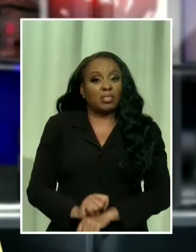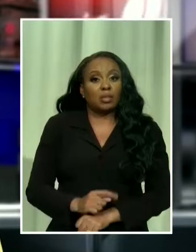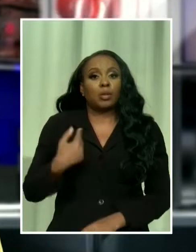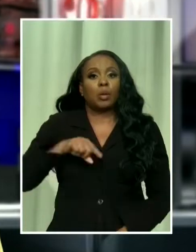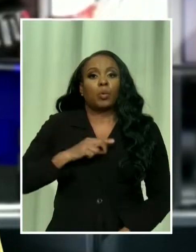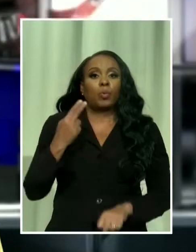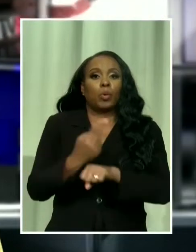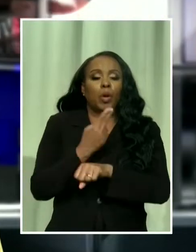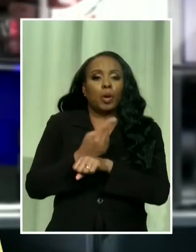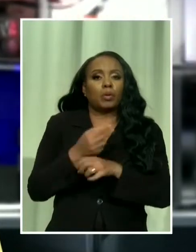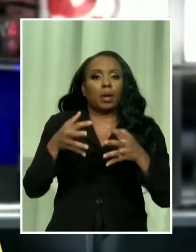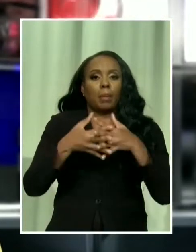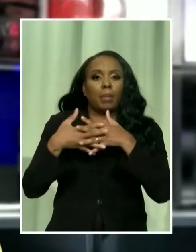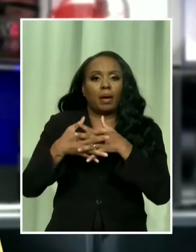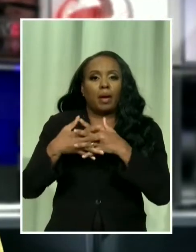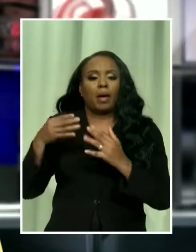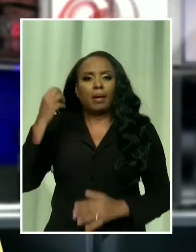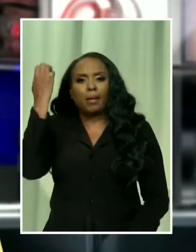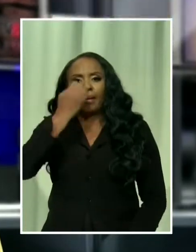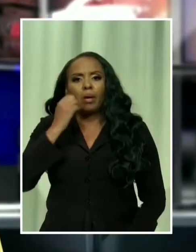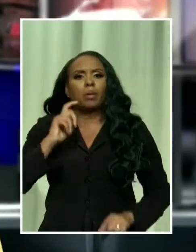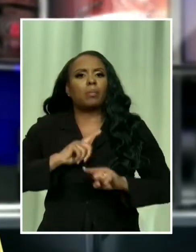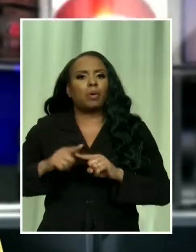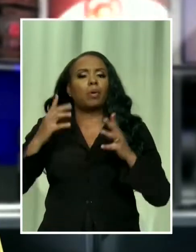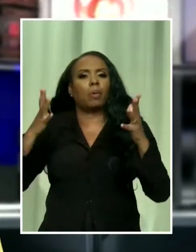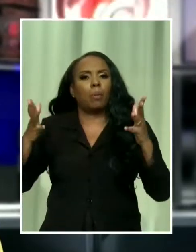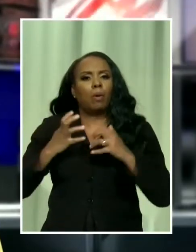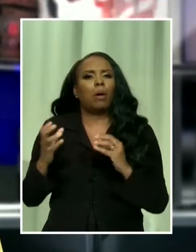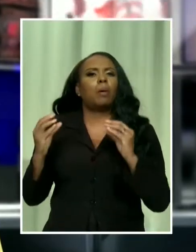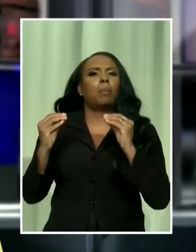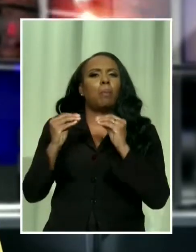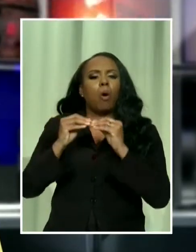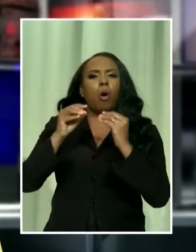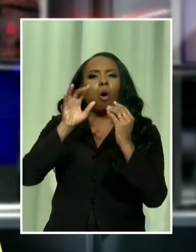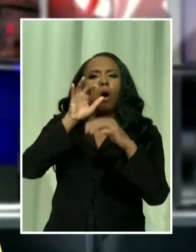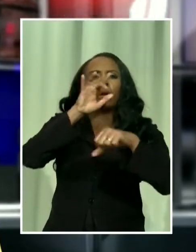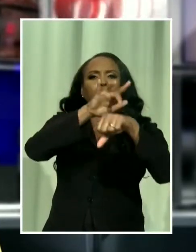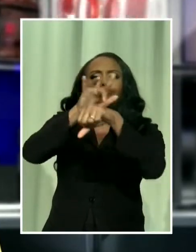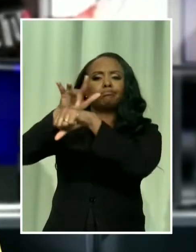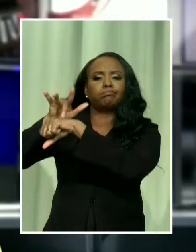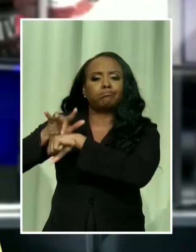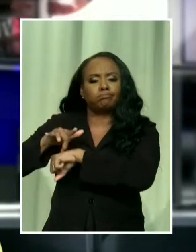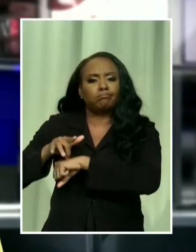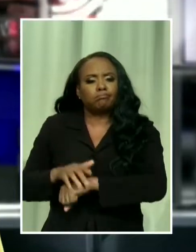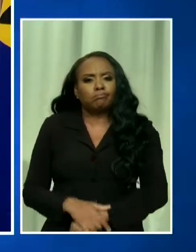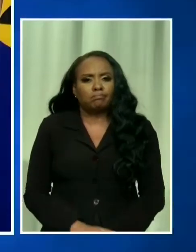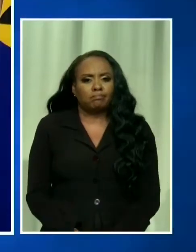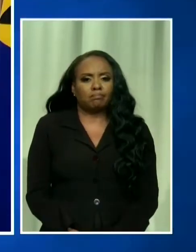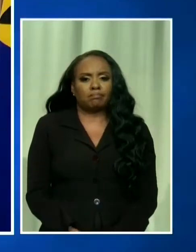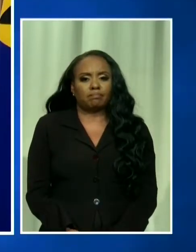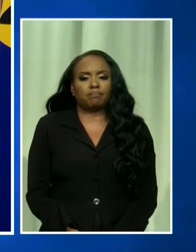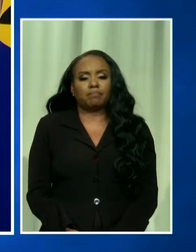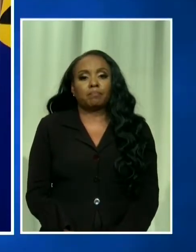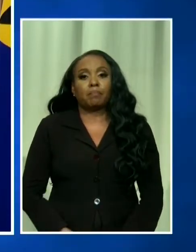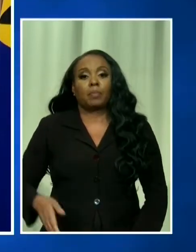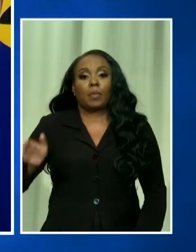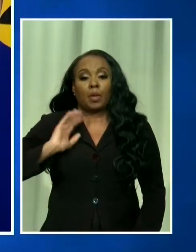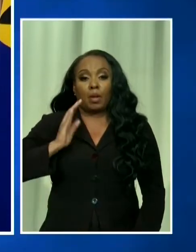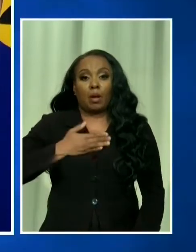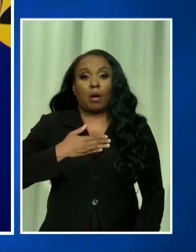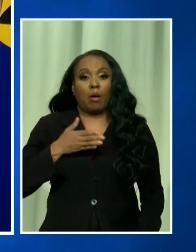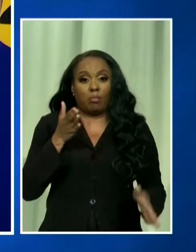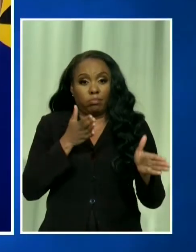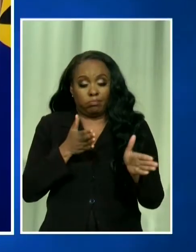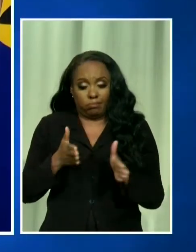American and European markets for exports, but it's now time to move beyond that space. Our strategic push, even in the